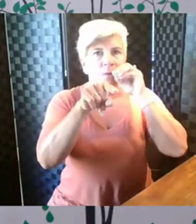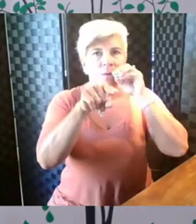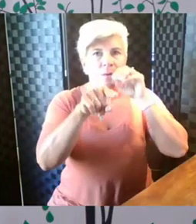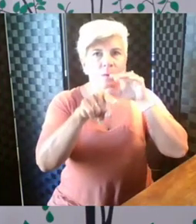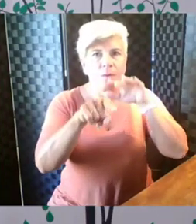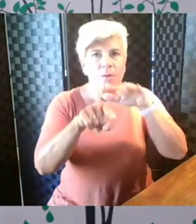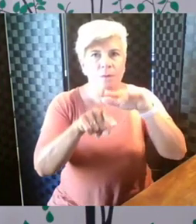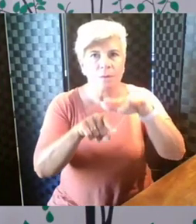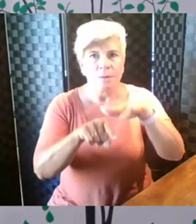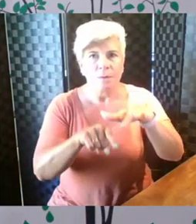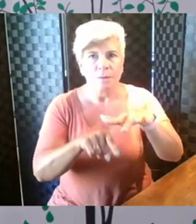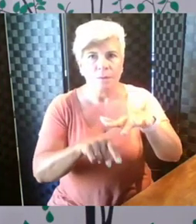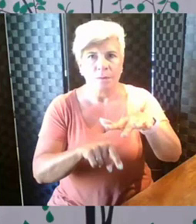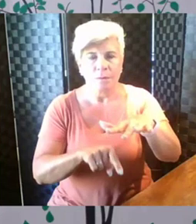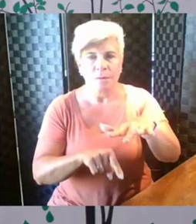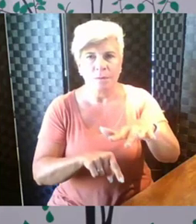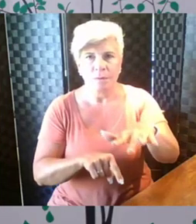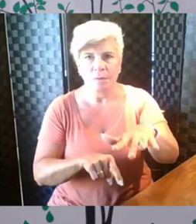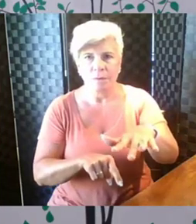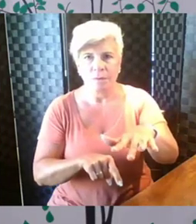Exhale, breathe out on the way down.